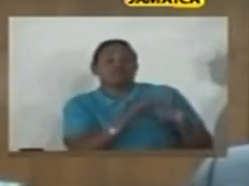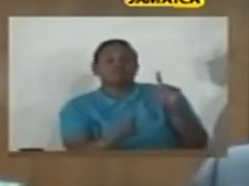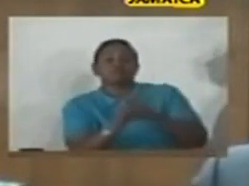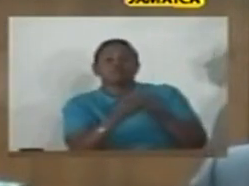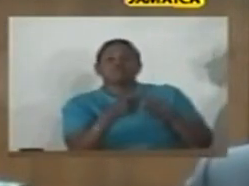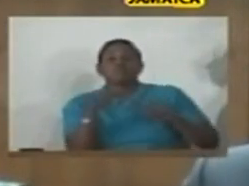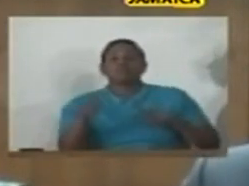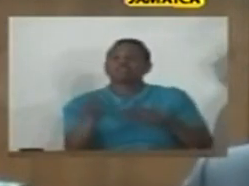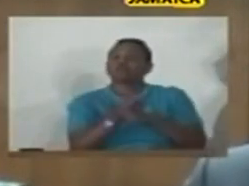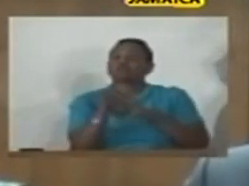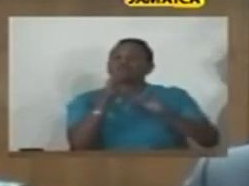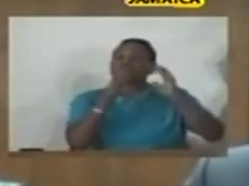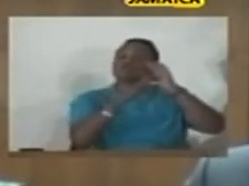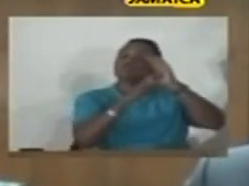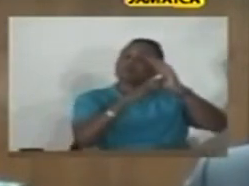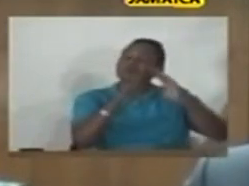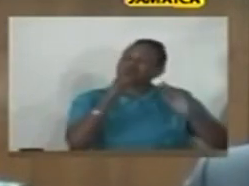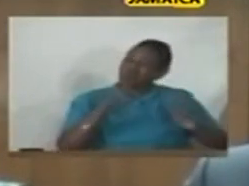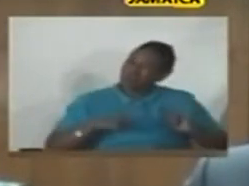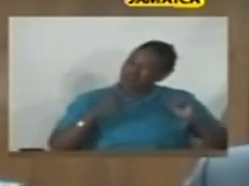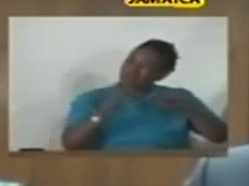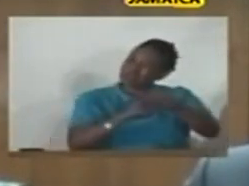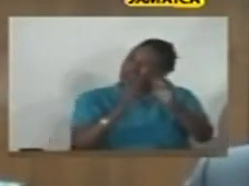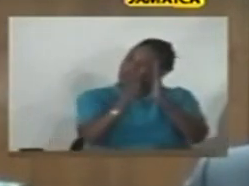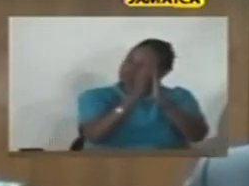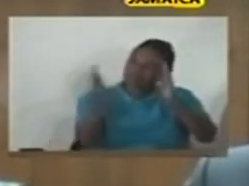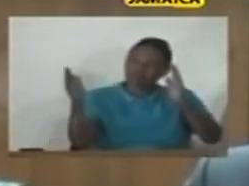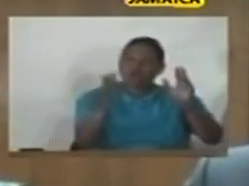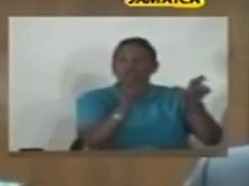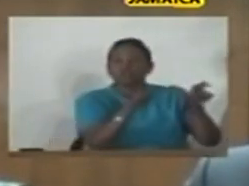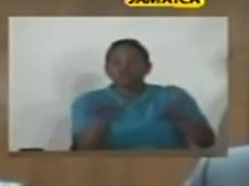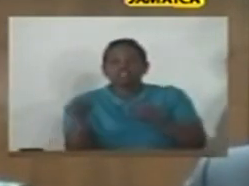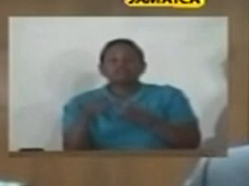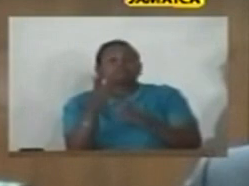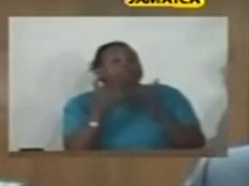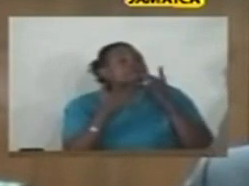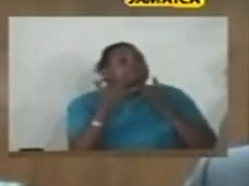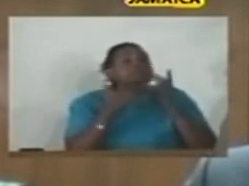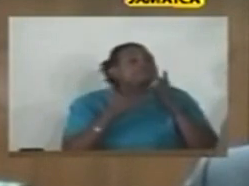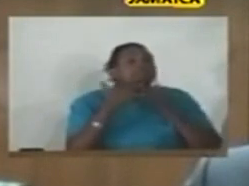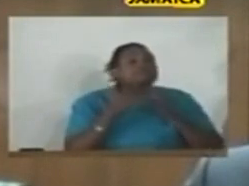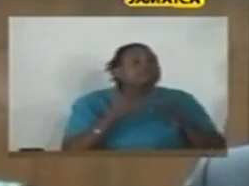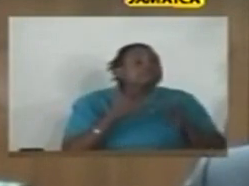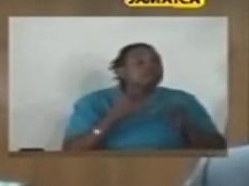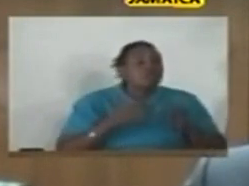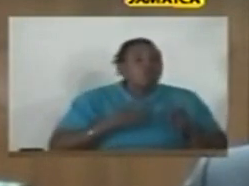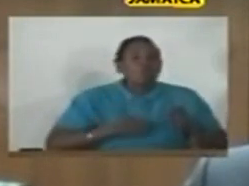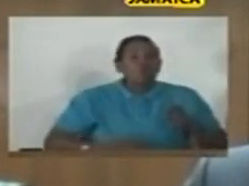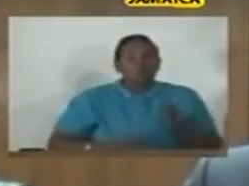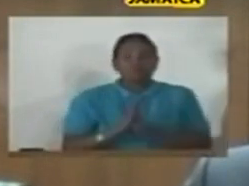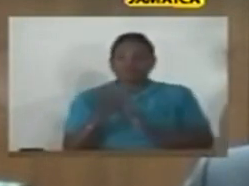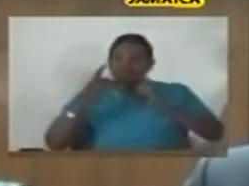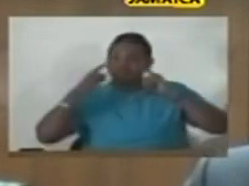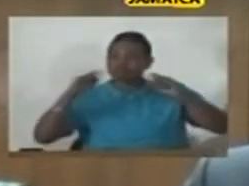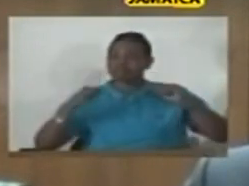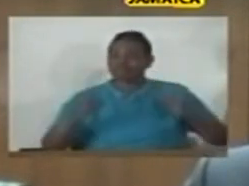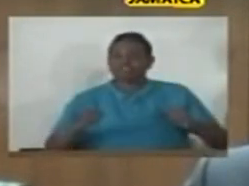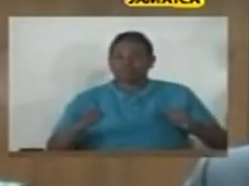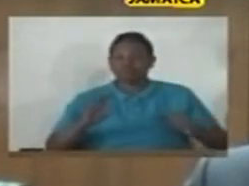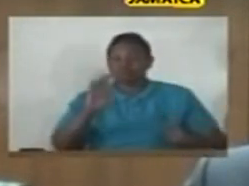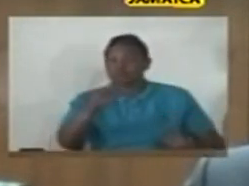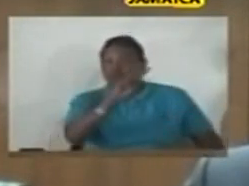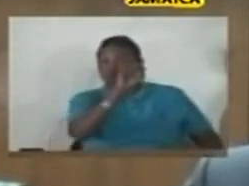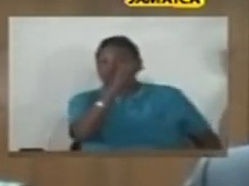this ministry represents a lifeline, a transition from poverty to prosperity. During